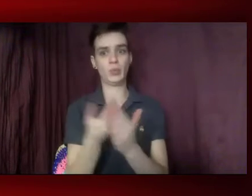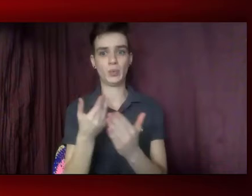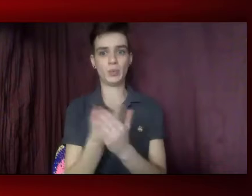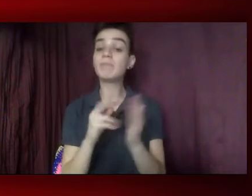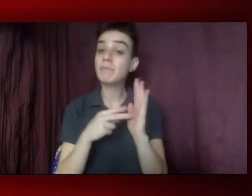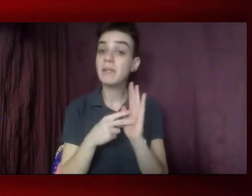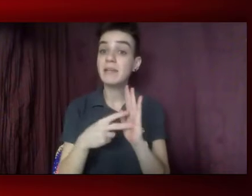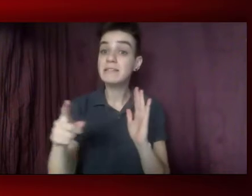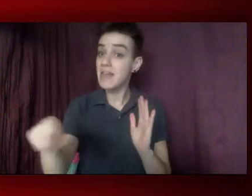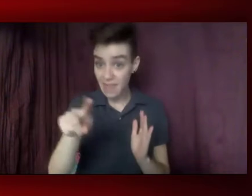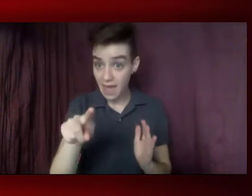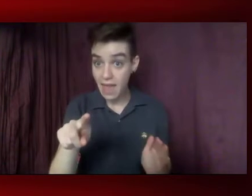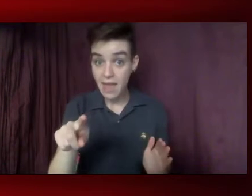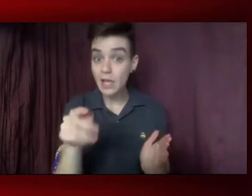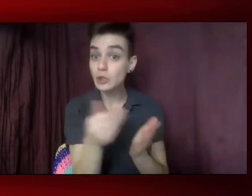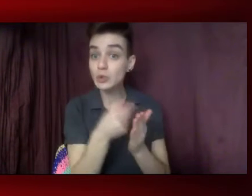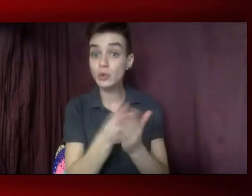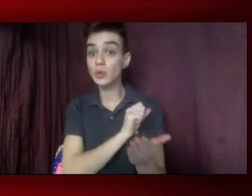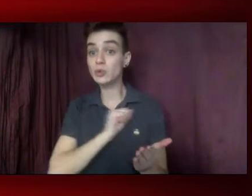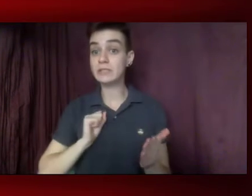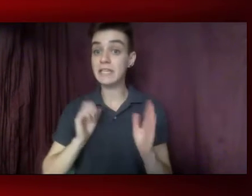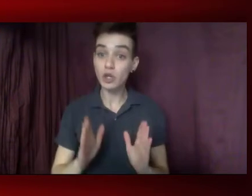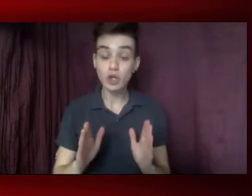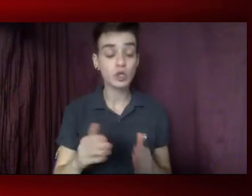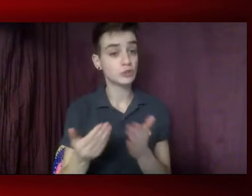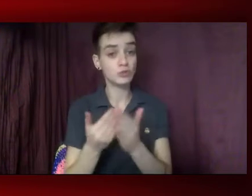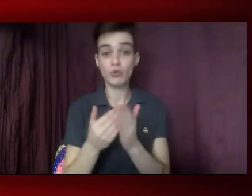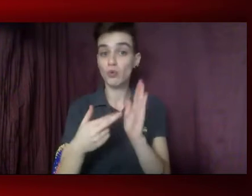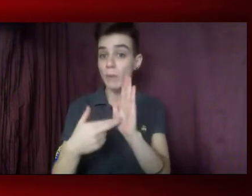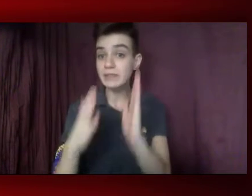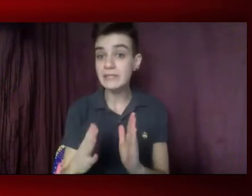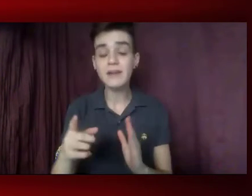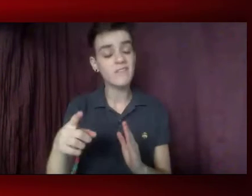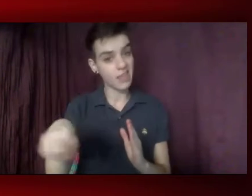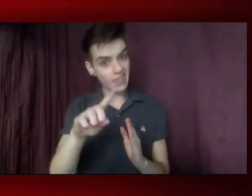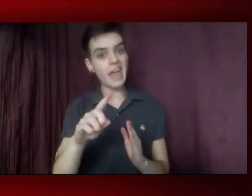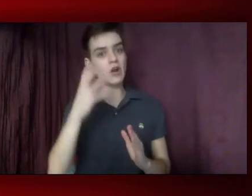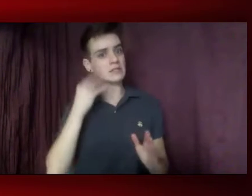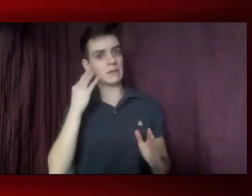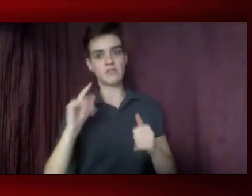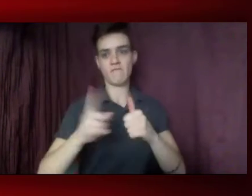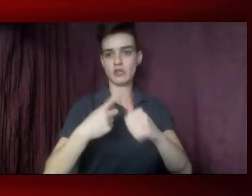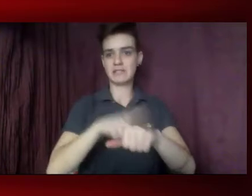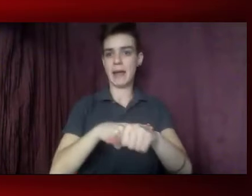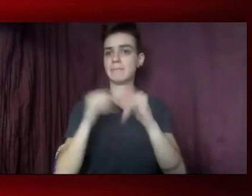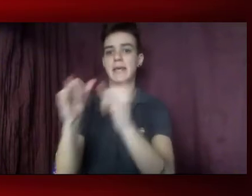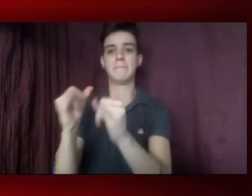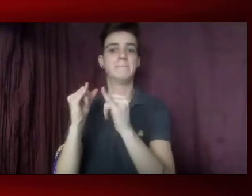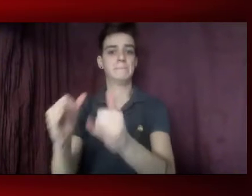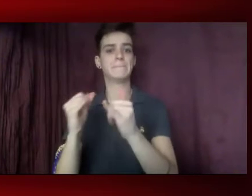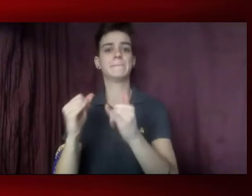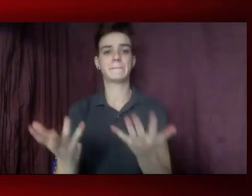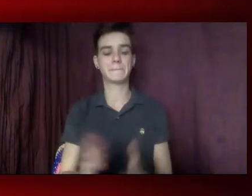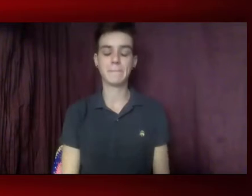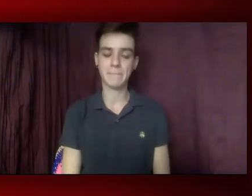are having these conversations for the first time, the way you are having these conversations for the first